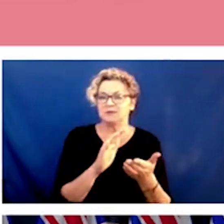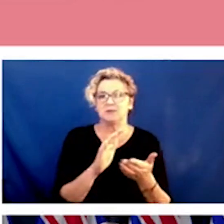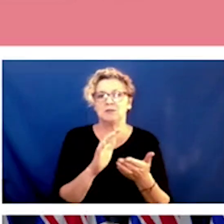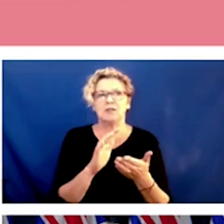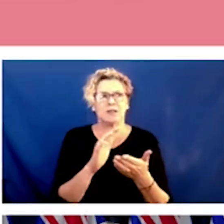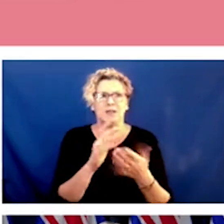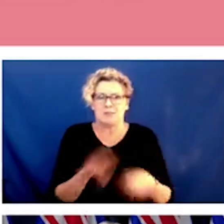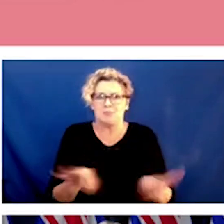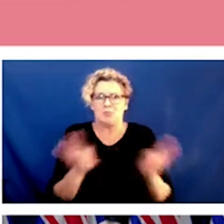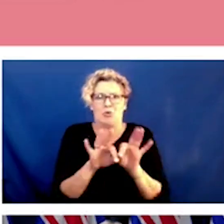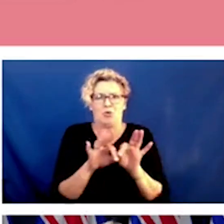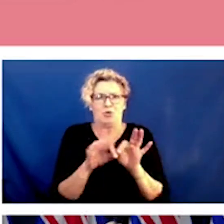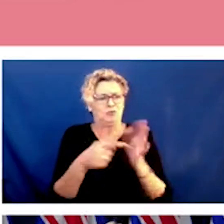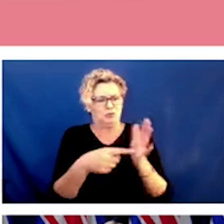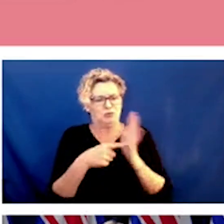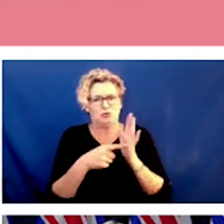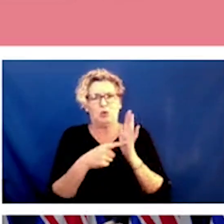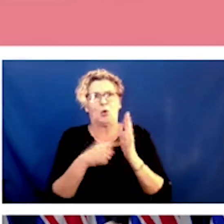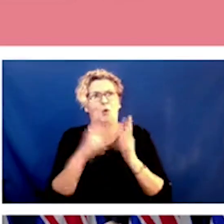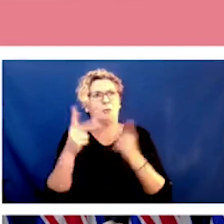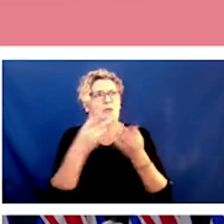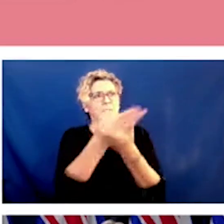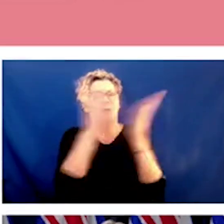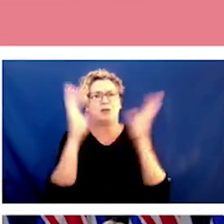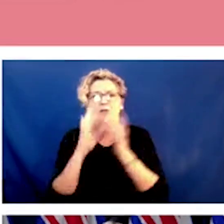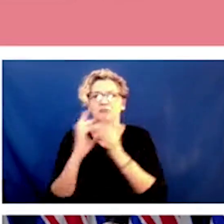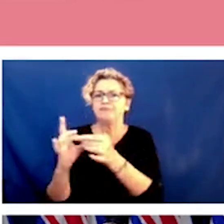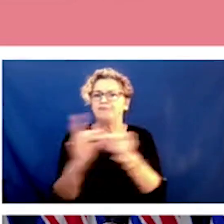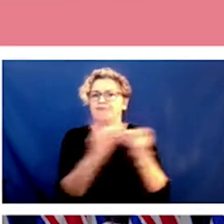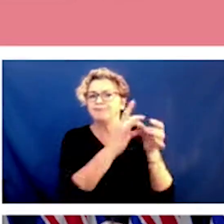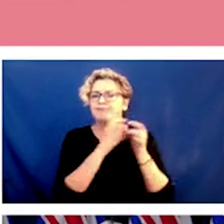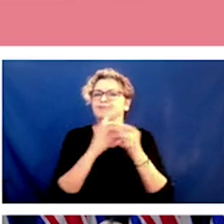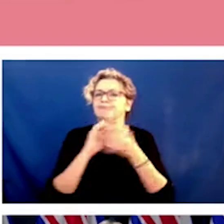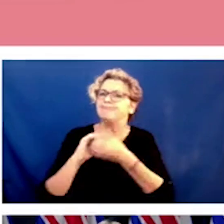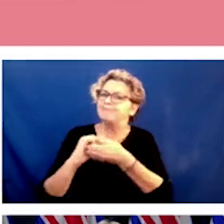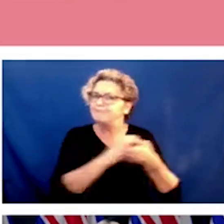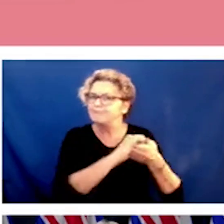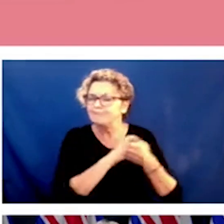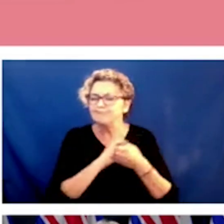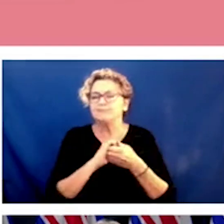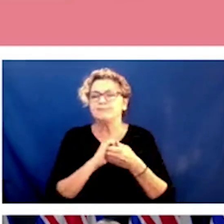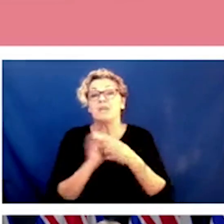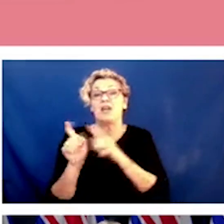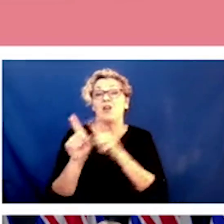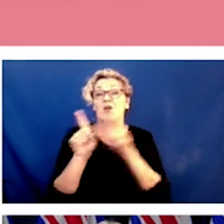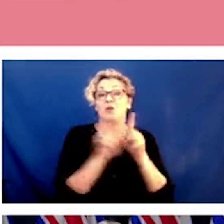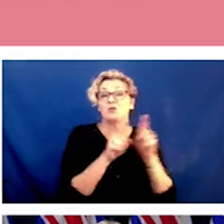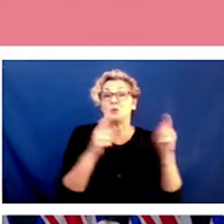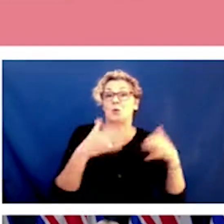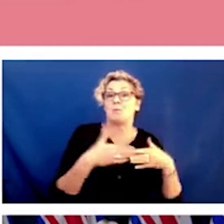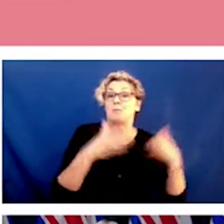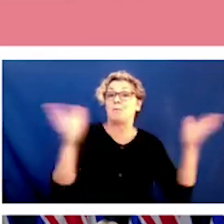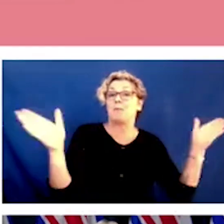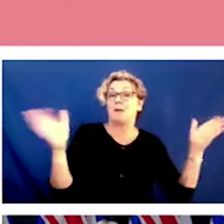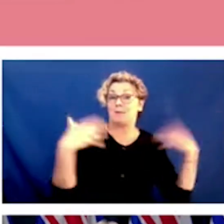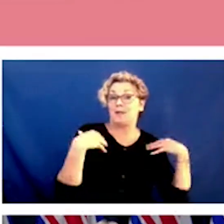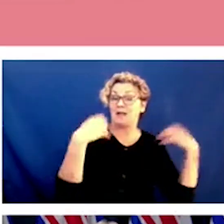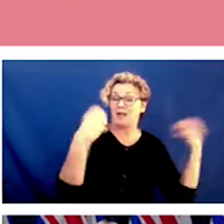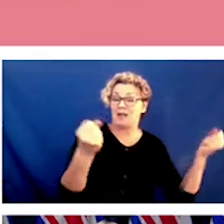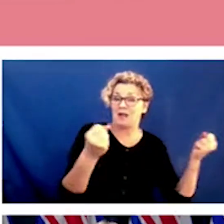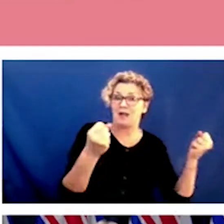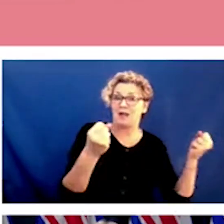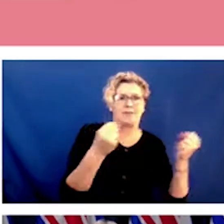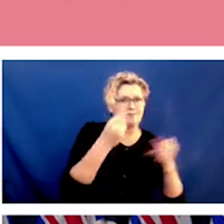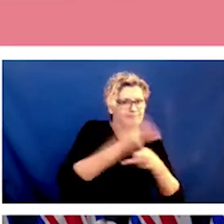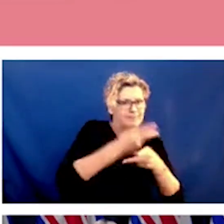our COVID safety plans in place in schools, in workplaces, in restaurants, and that they're making a difference. So our number